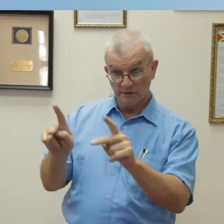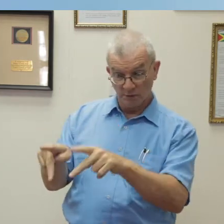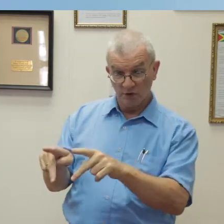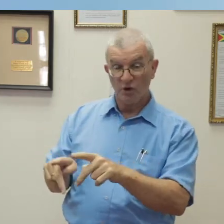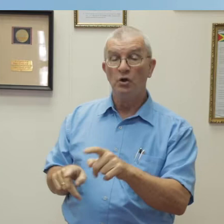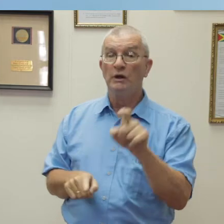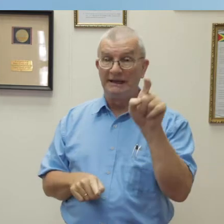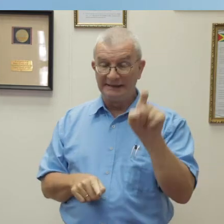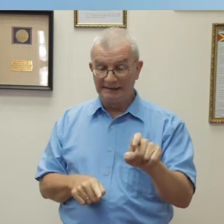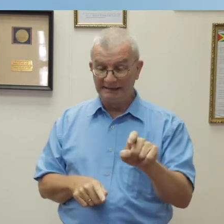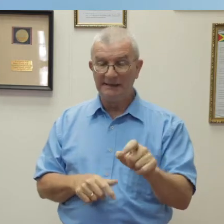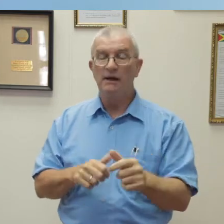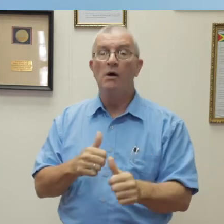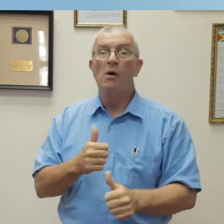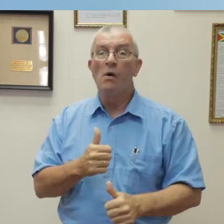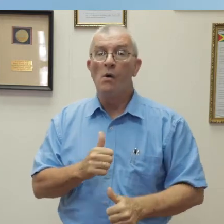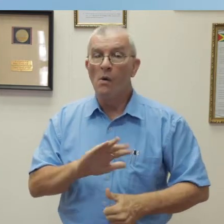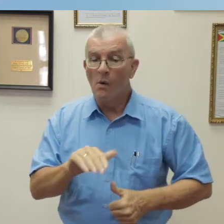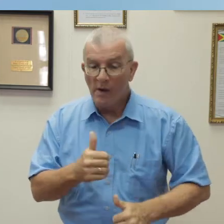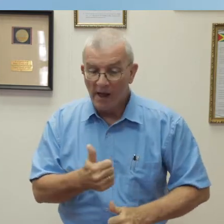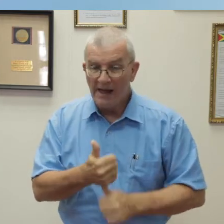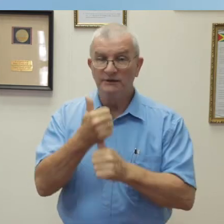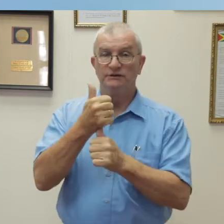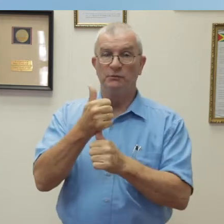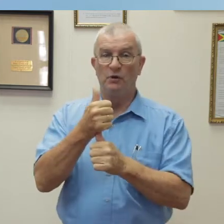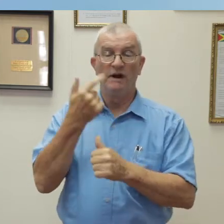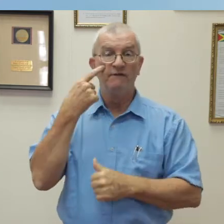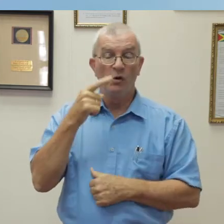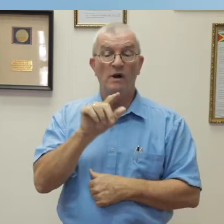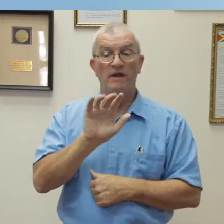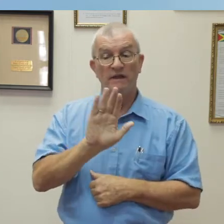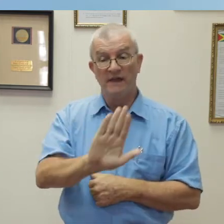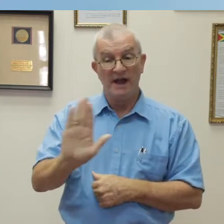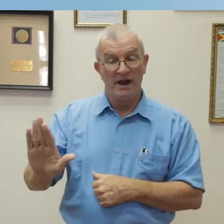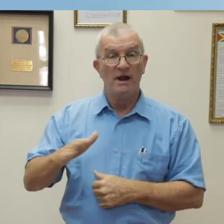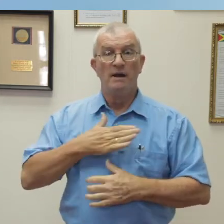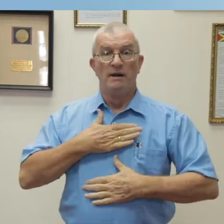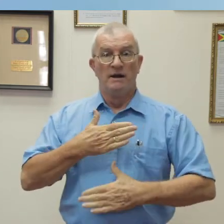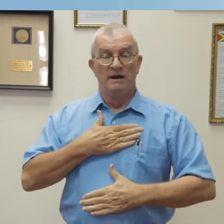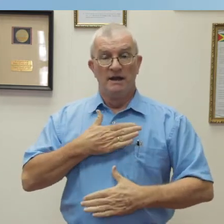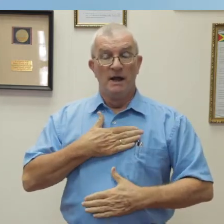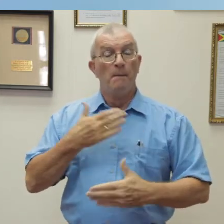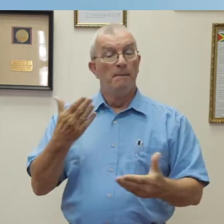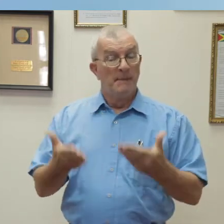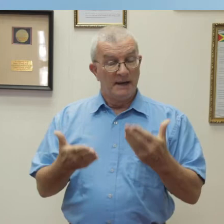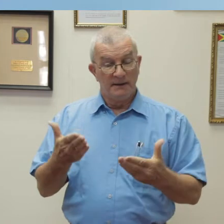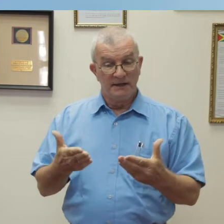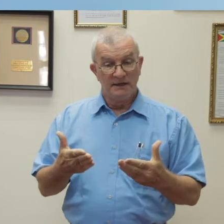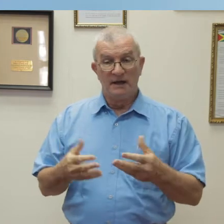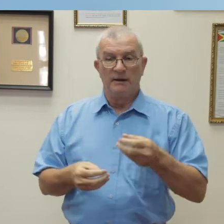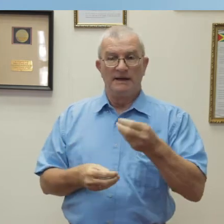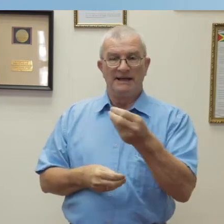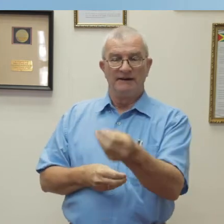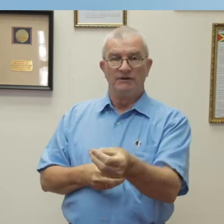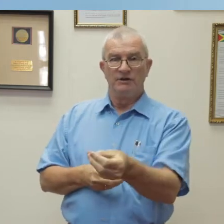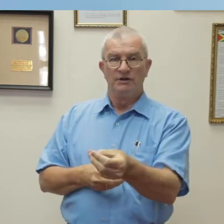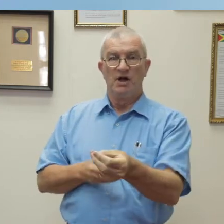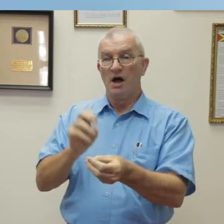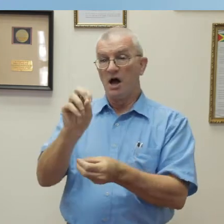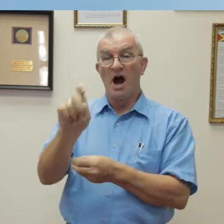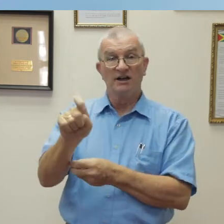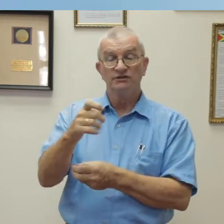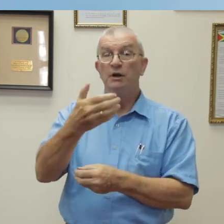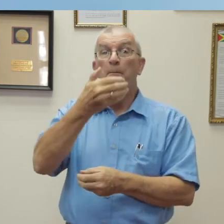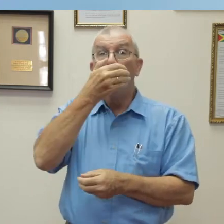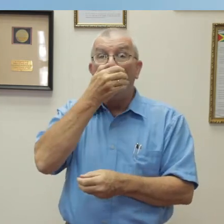extra support for their breathing. They may be given oxygen masks